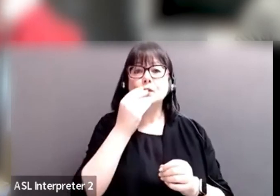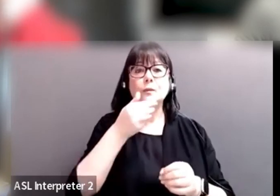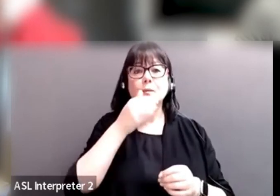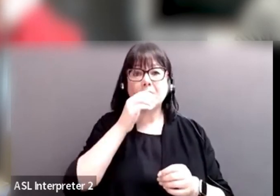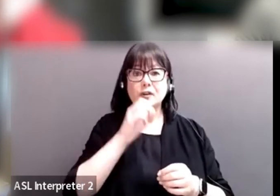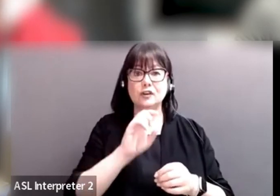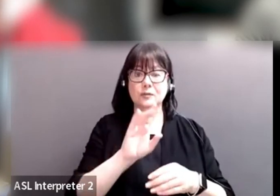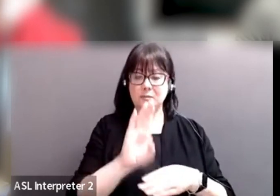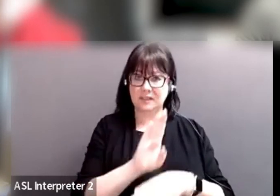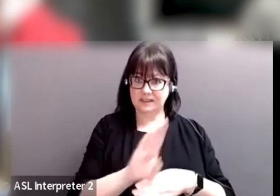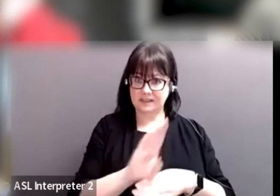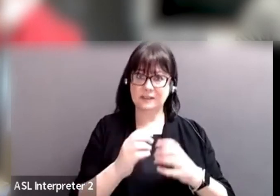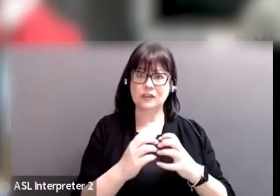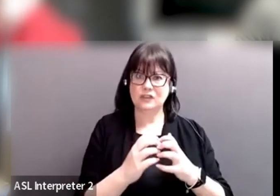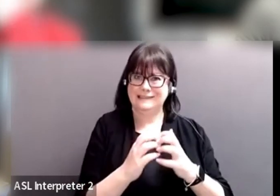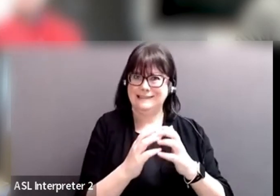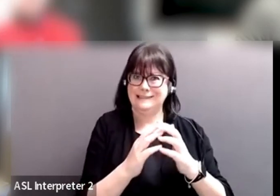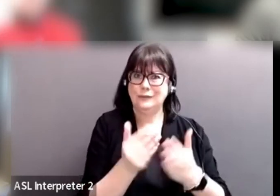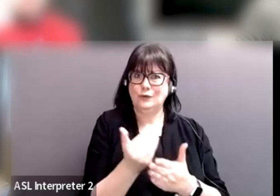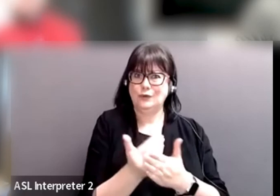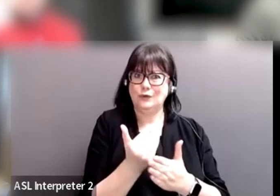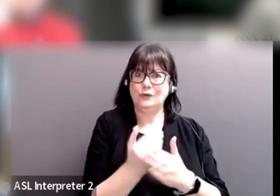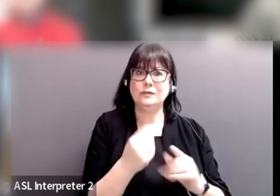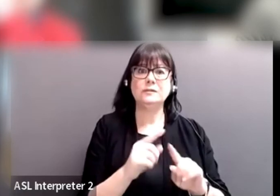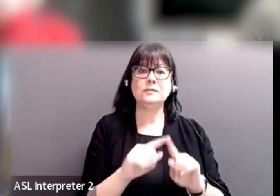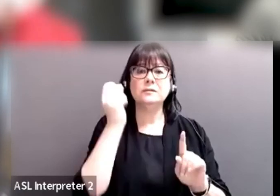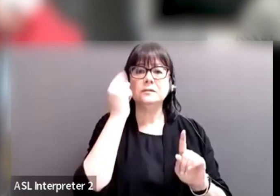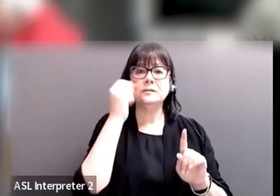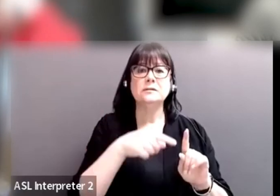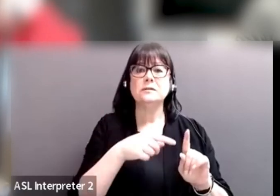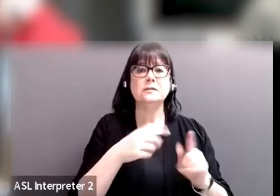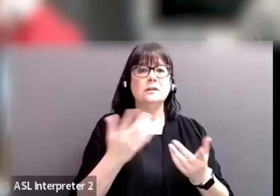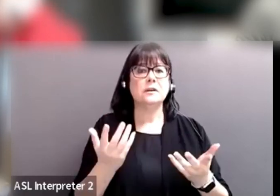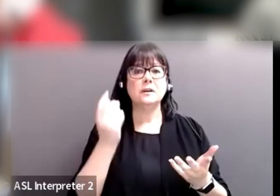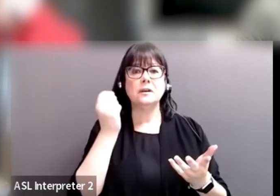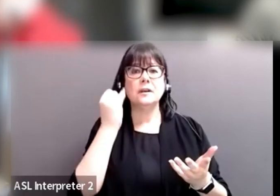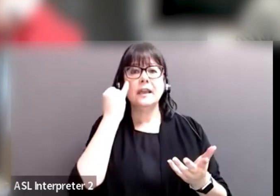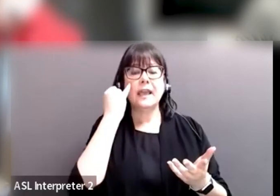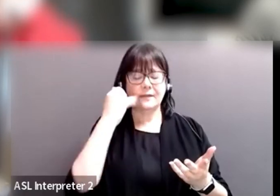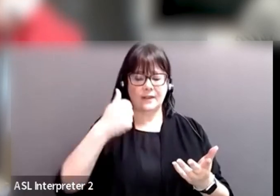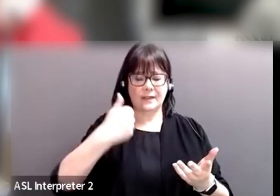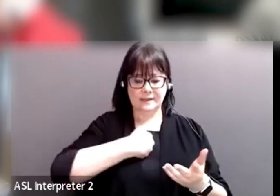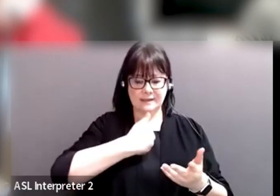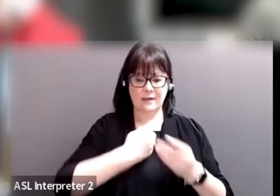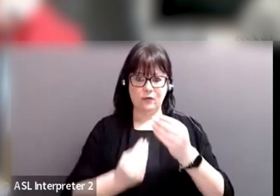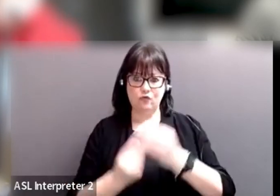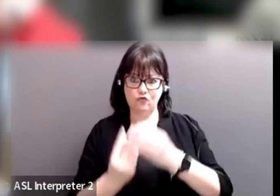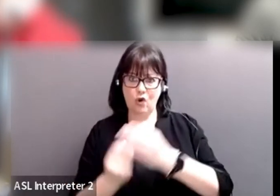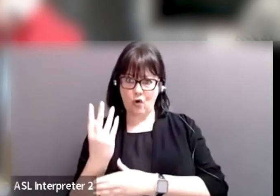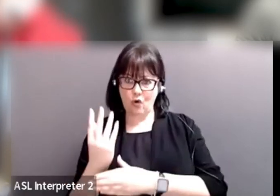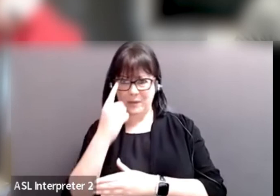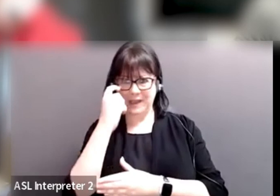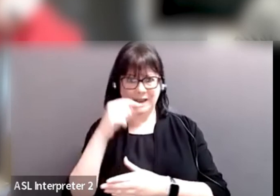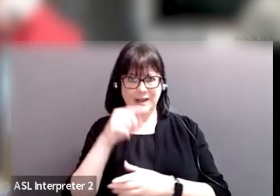issues accessing specific ingredients that could be solved by developing their own vertical growing in Canada.